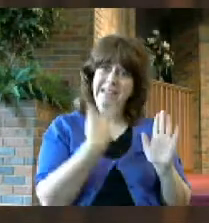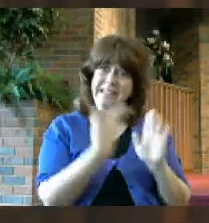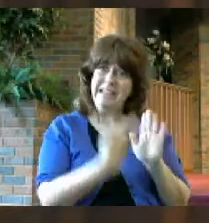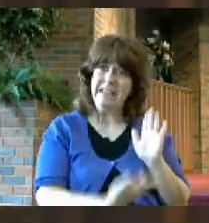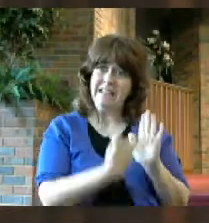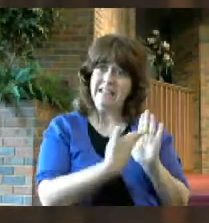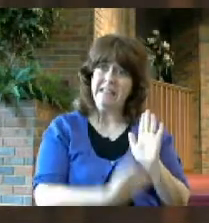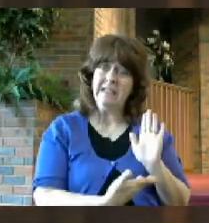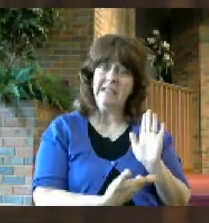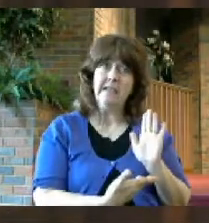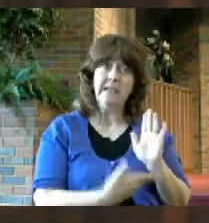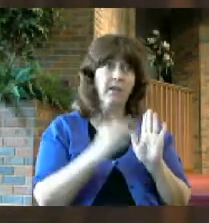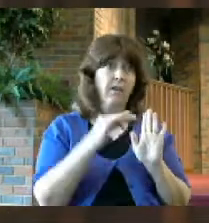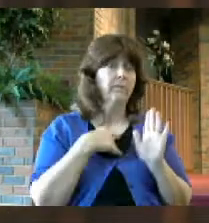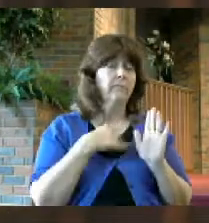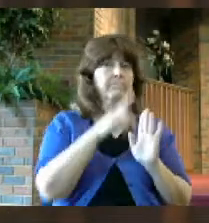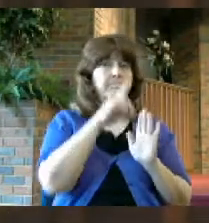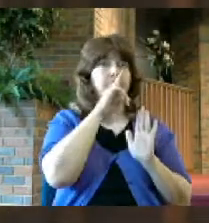Bible teaches,